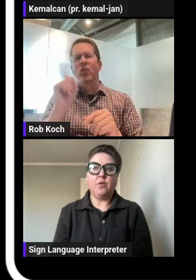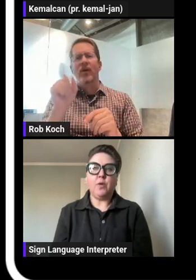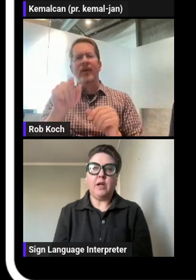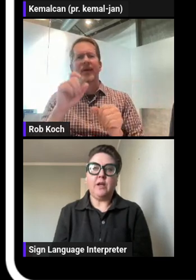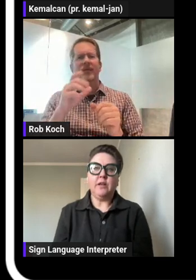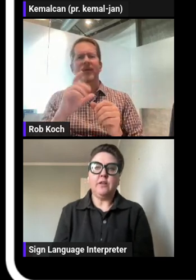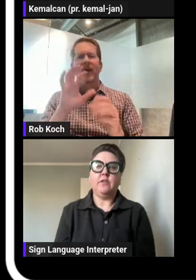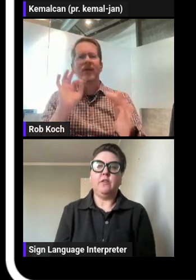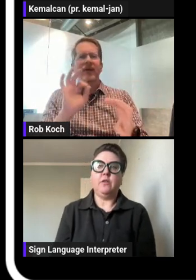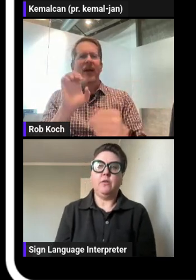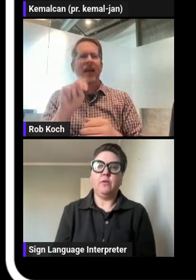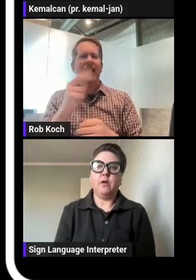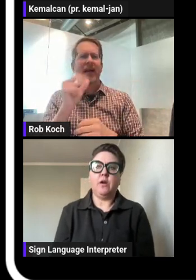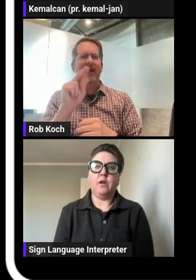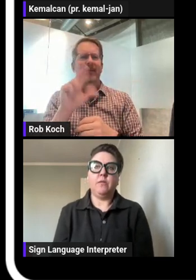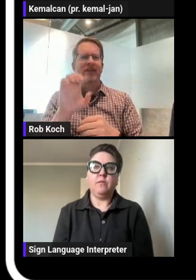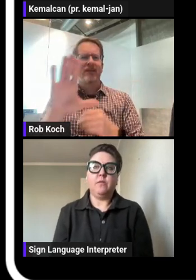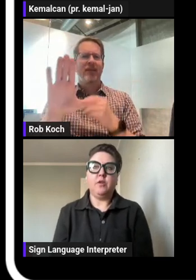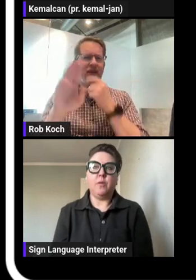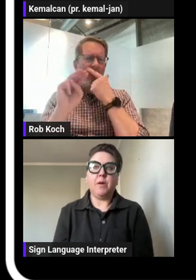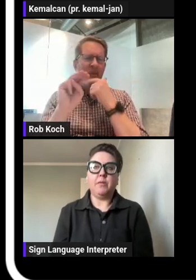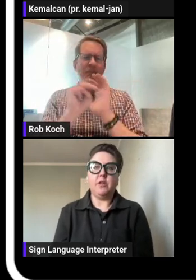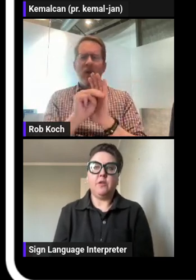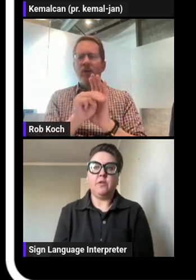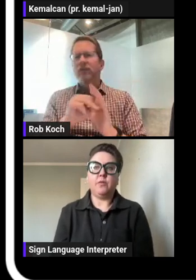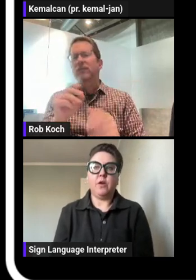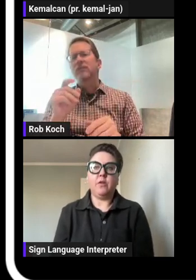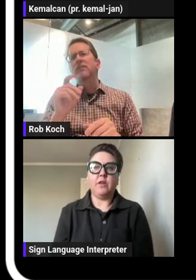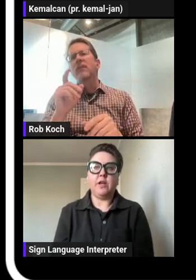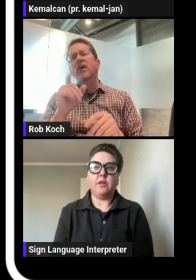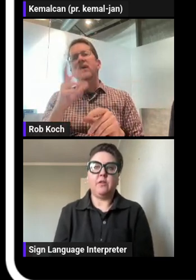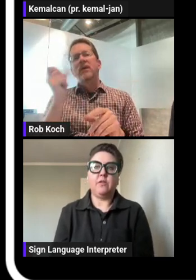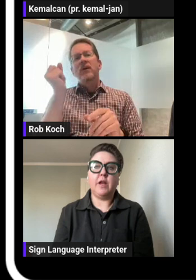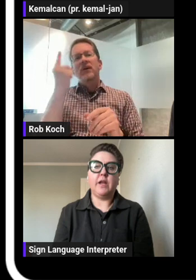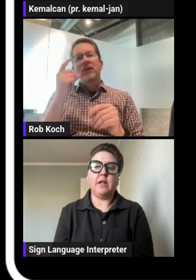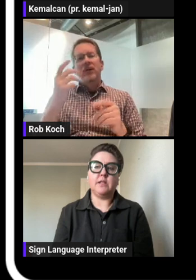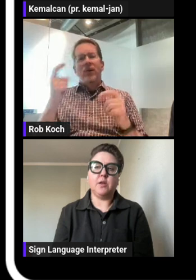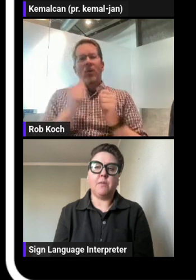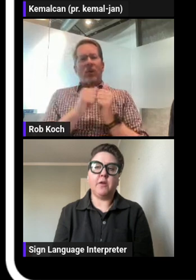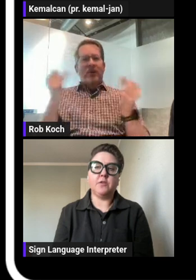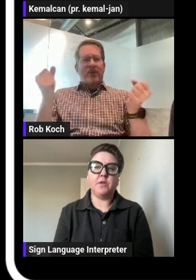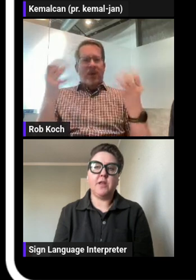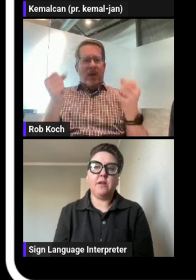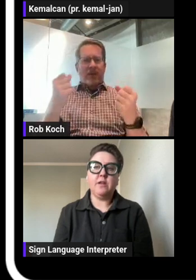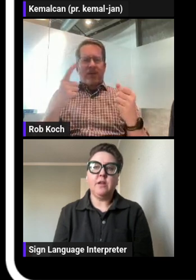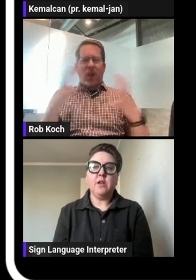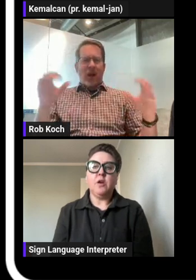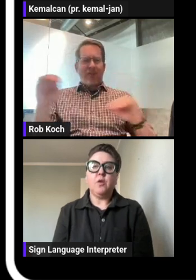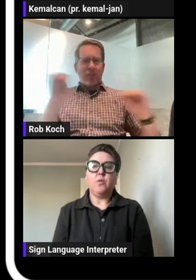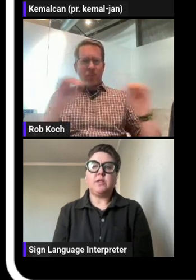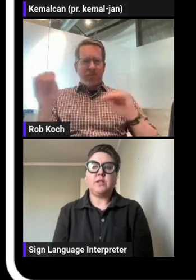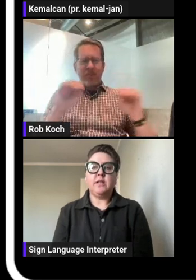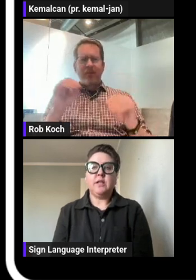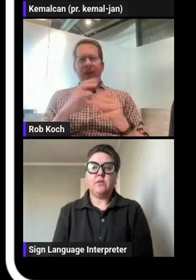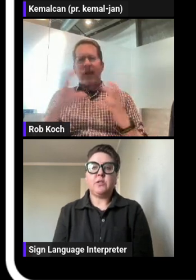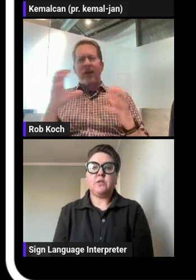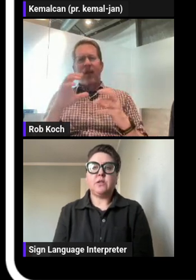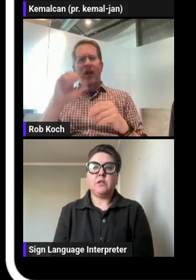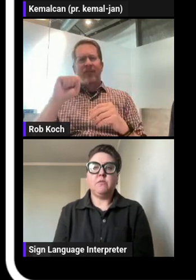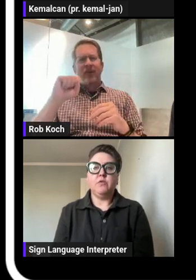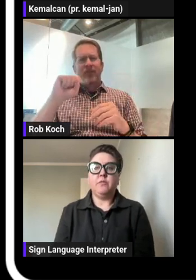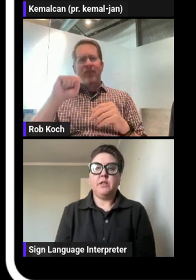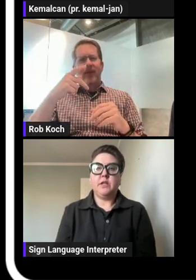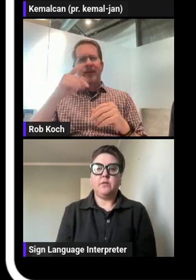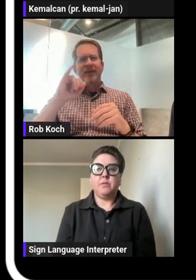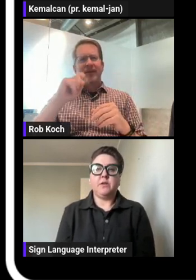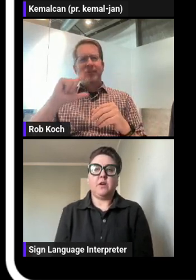or given away to, you know, public use where they could enhance their models with that. With sign language, there's a